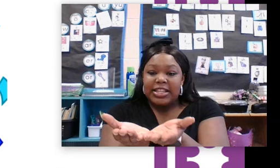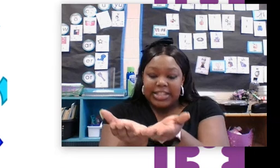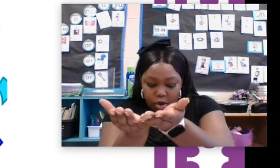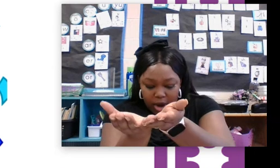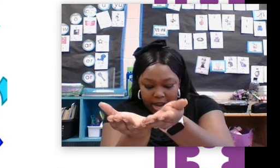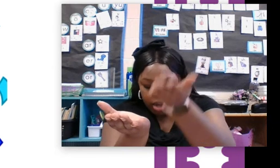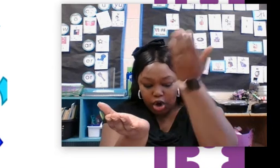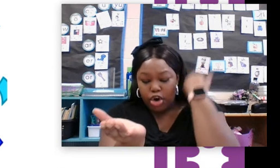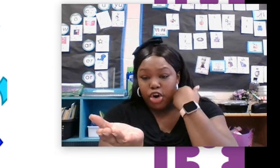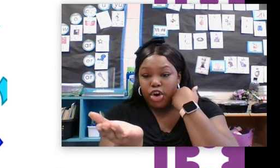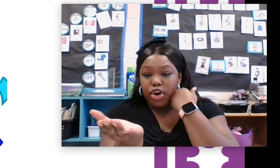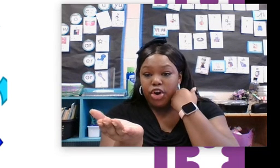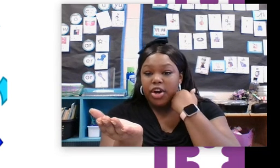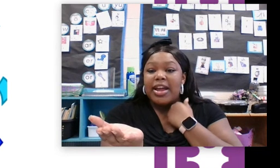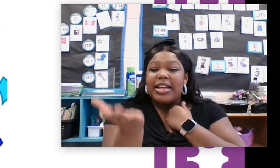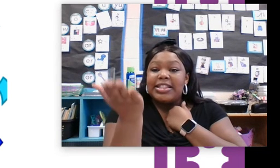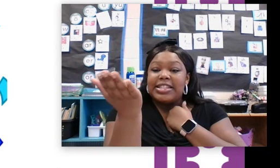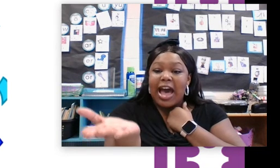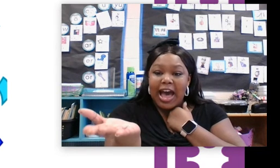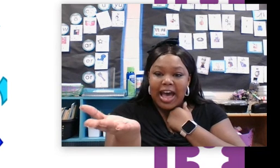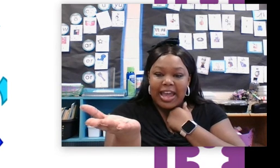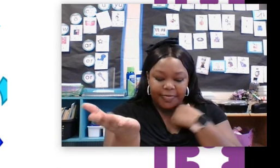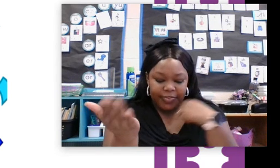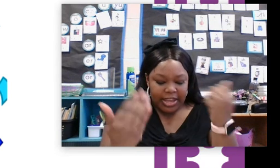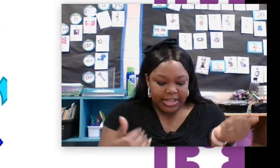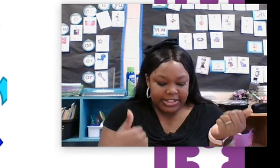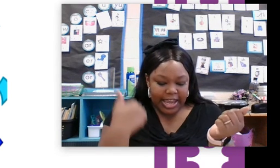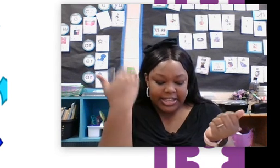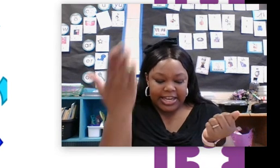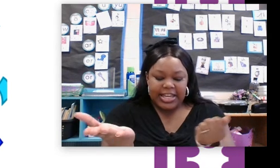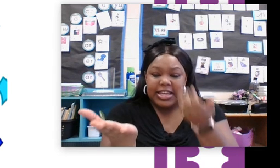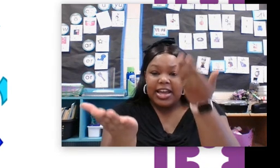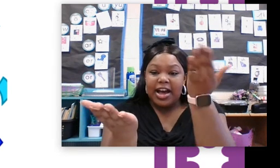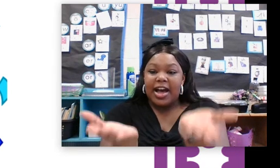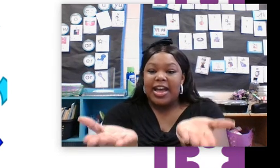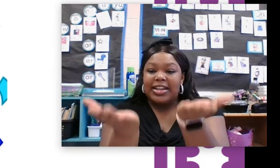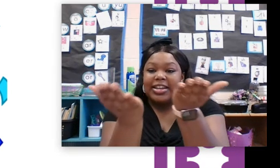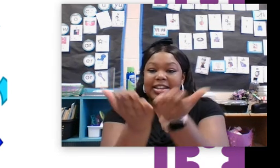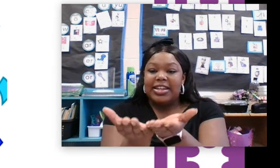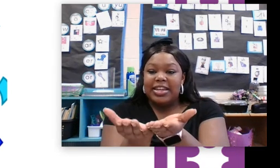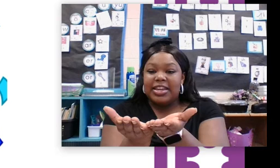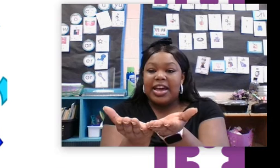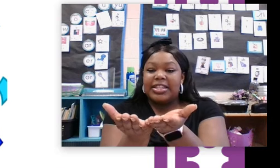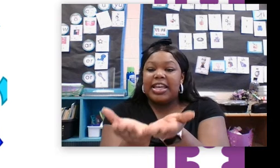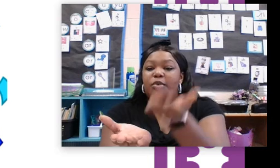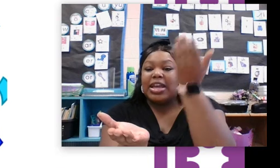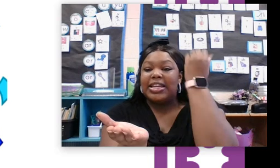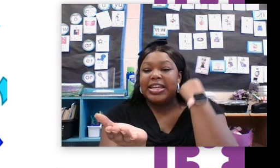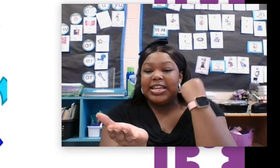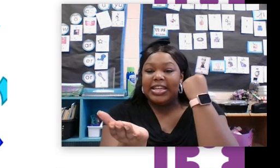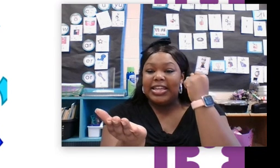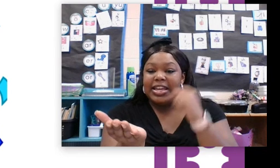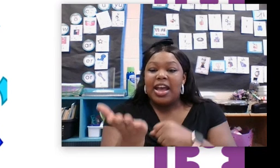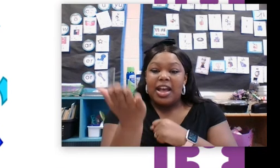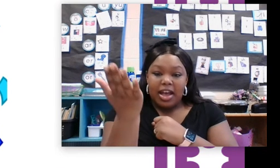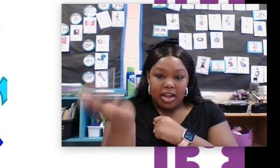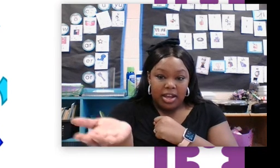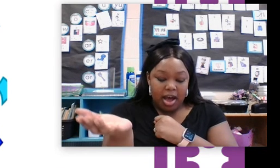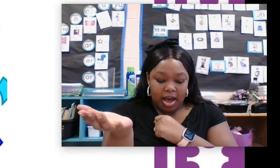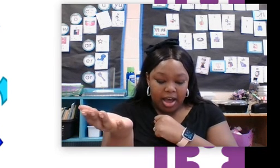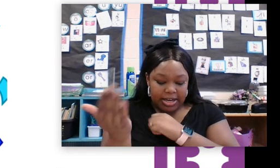Tiger. Take away er. Tie. Say neon. Neon. Take away knee.